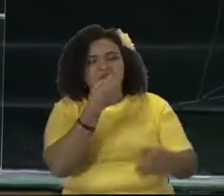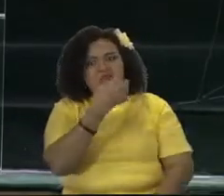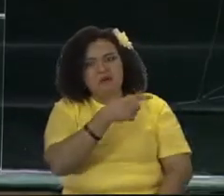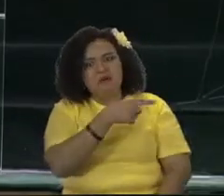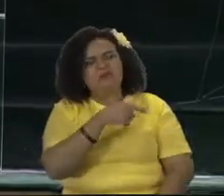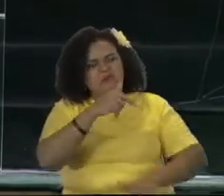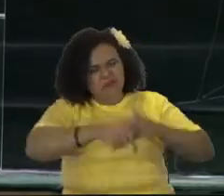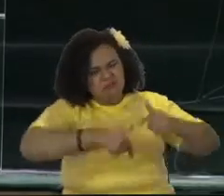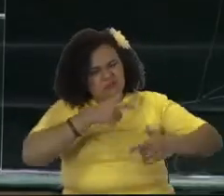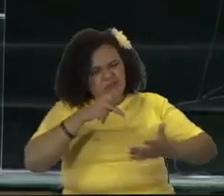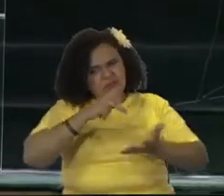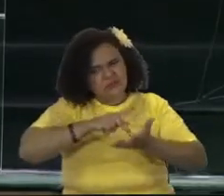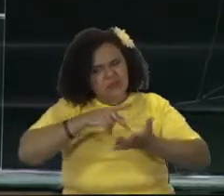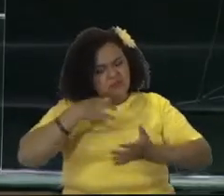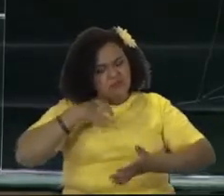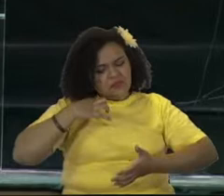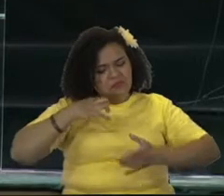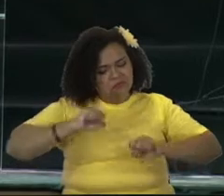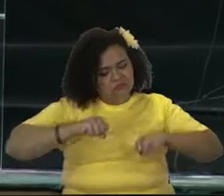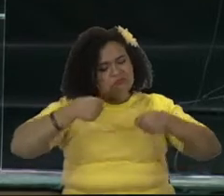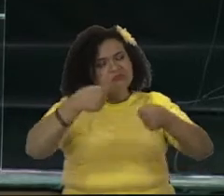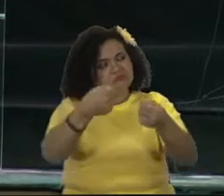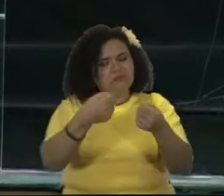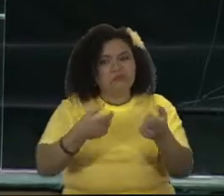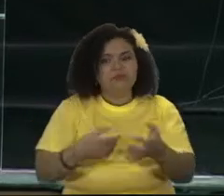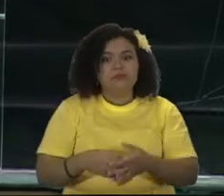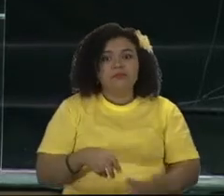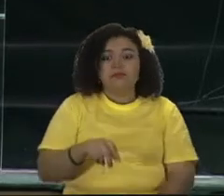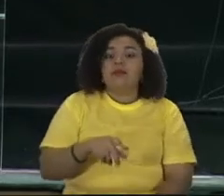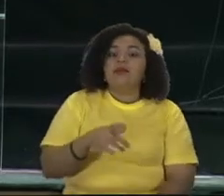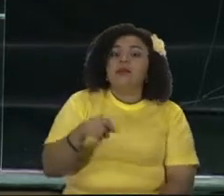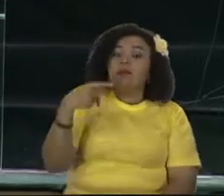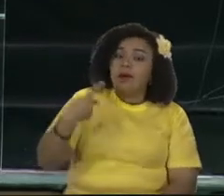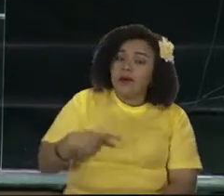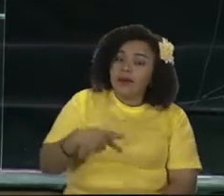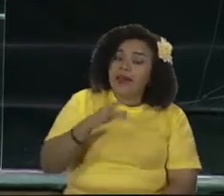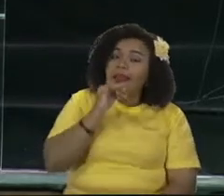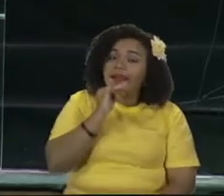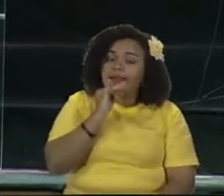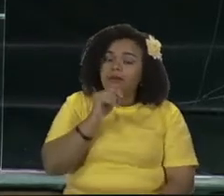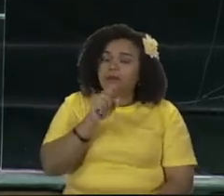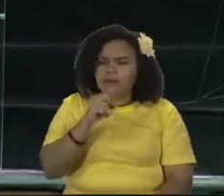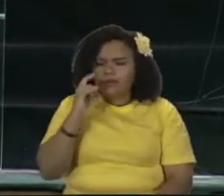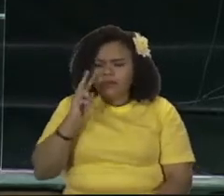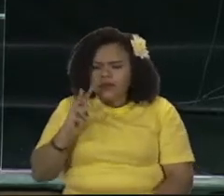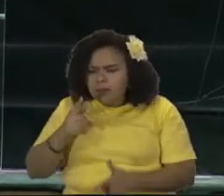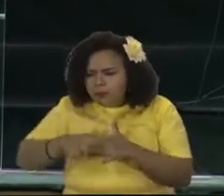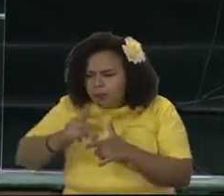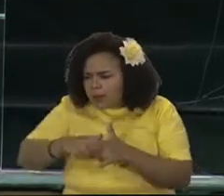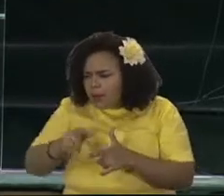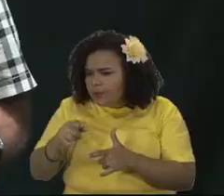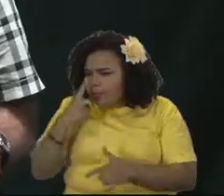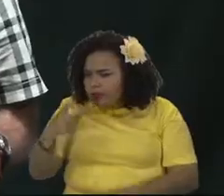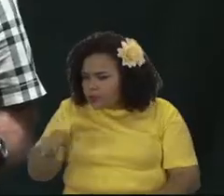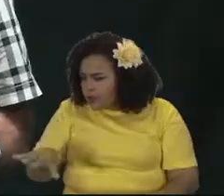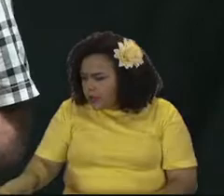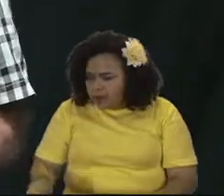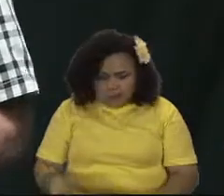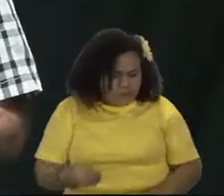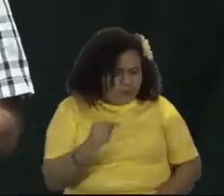your hands. You do something, you see something, a plastic tube